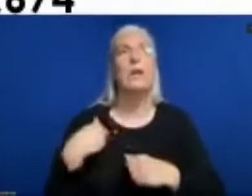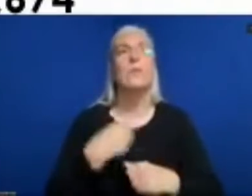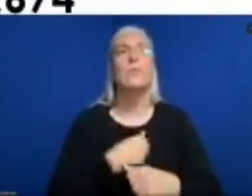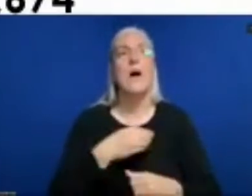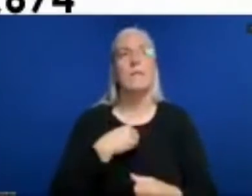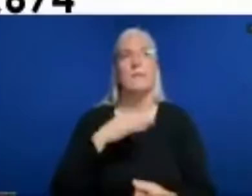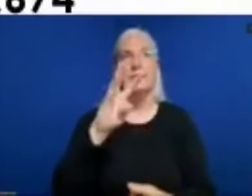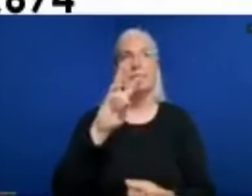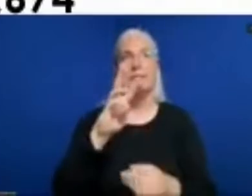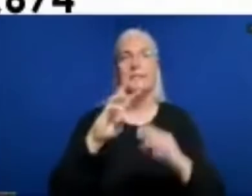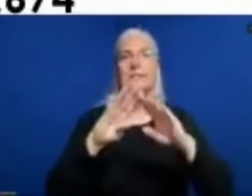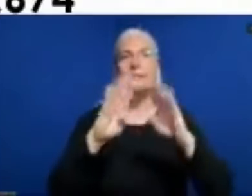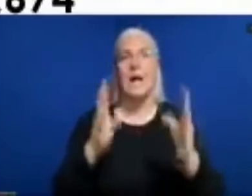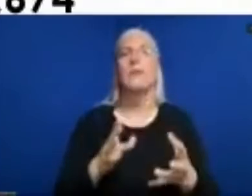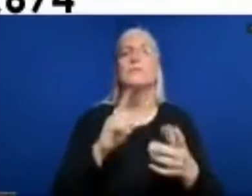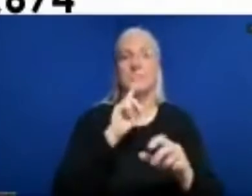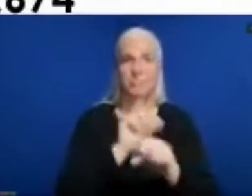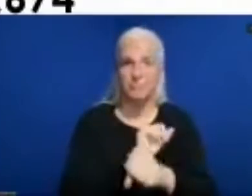and 70 with no damage.